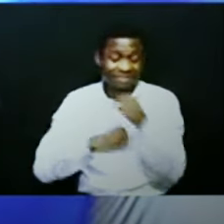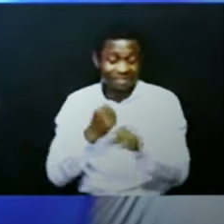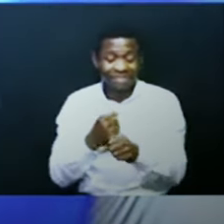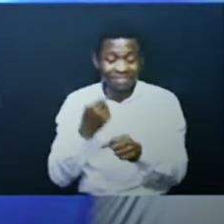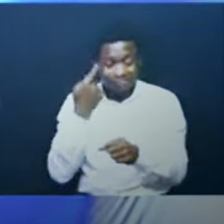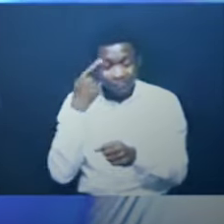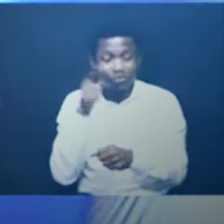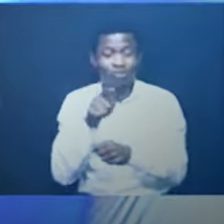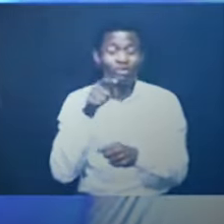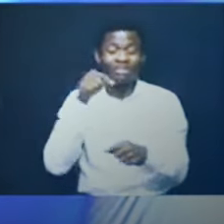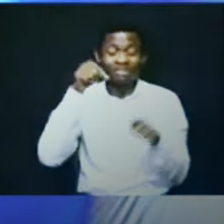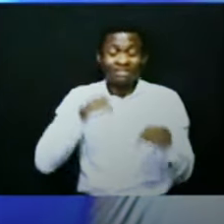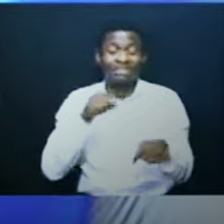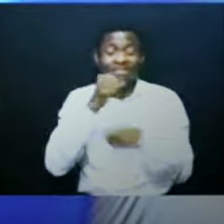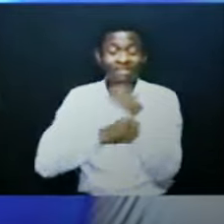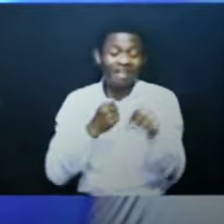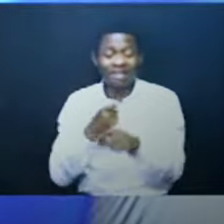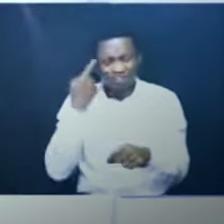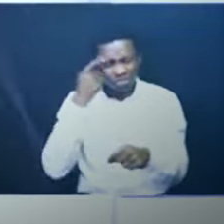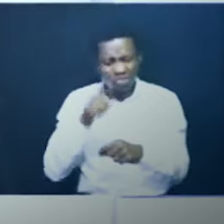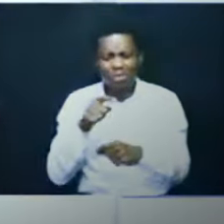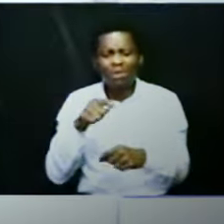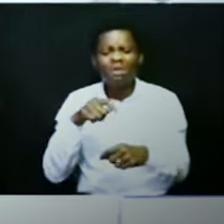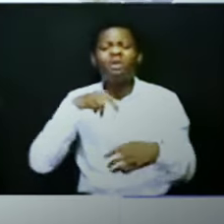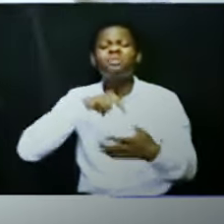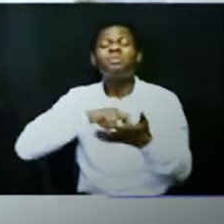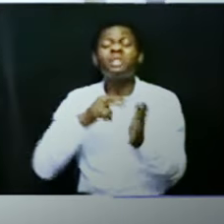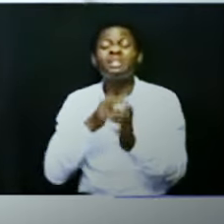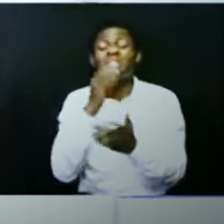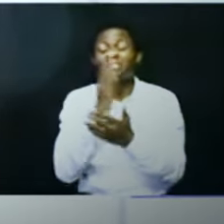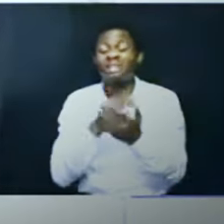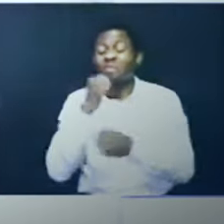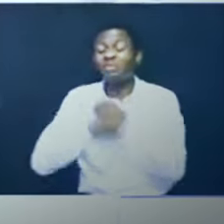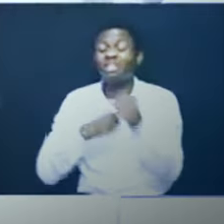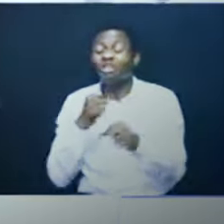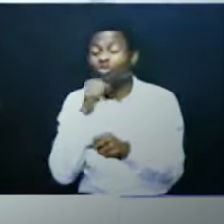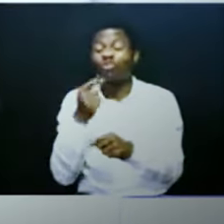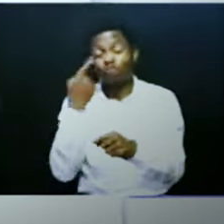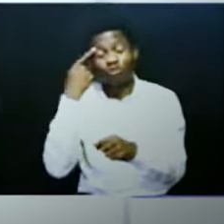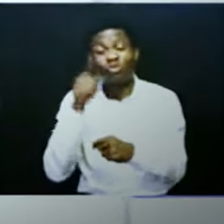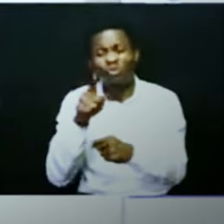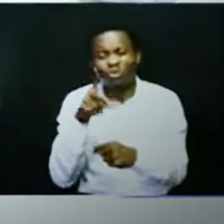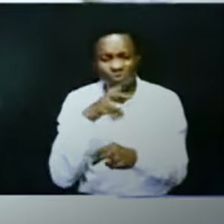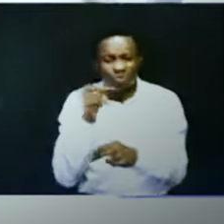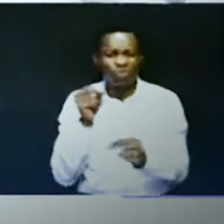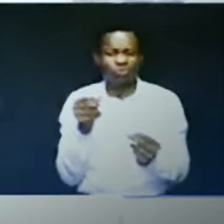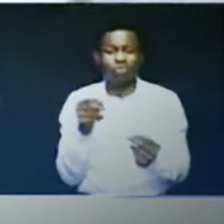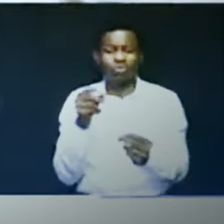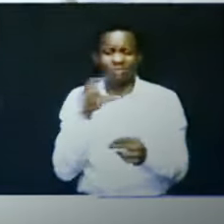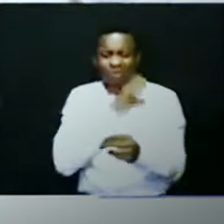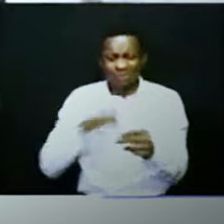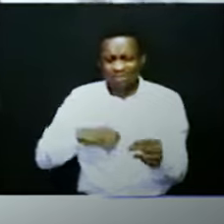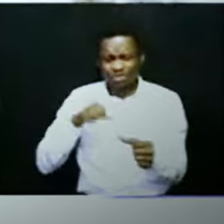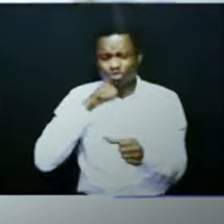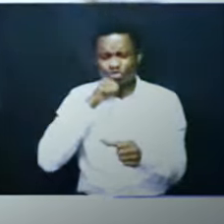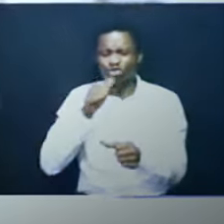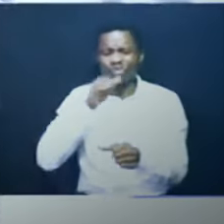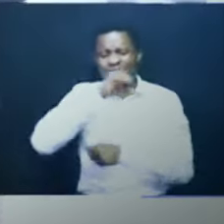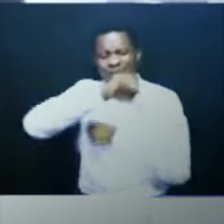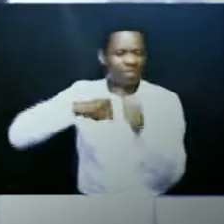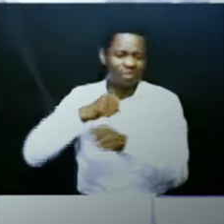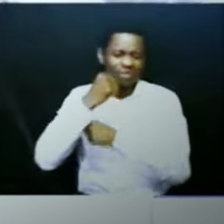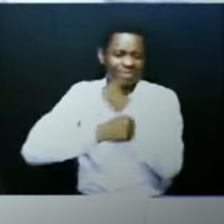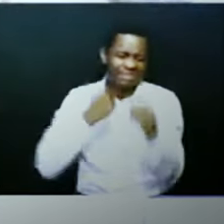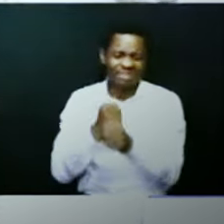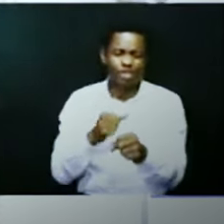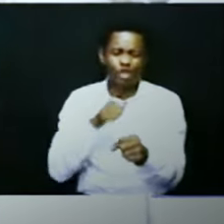you. So one year na amount for 2 June be na one June moon akwa kwa yeti say, oh, this is your year, this is